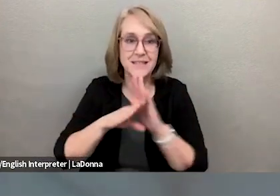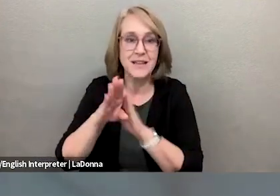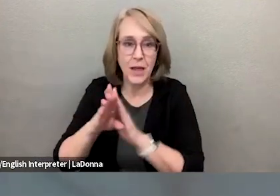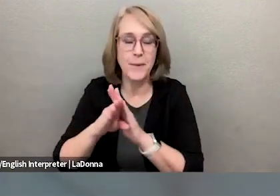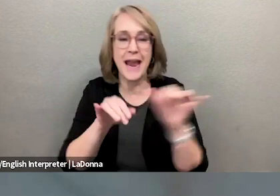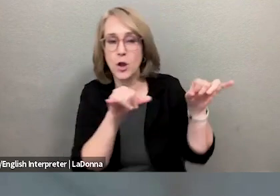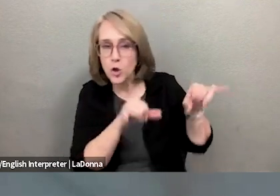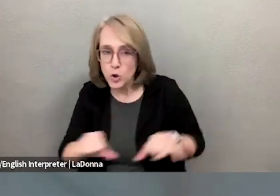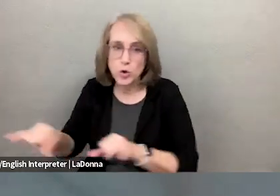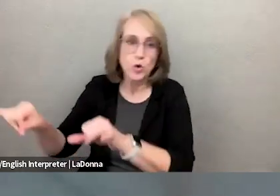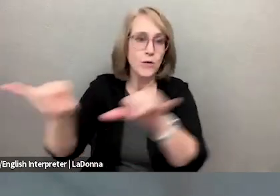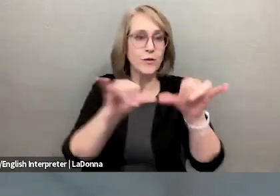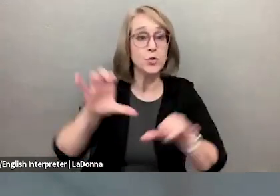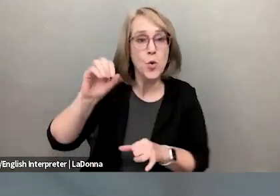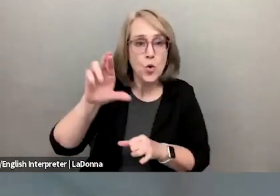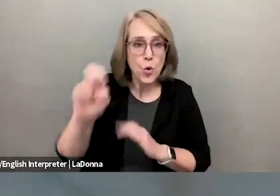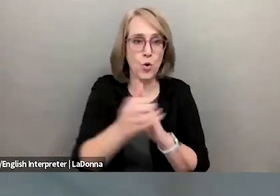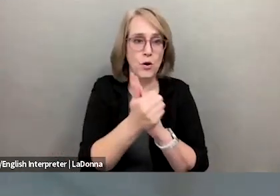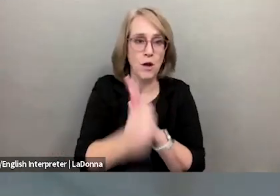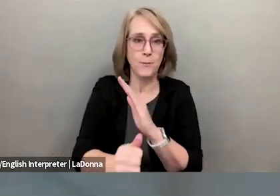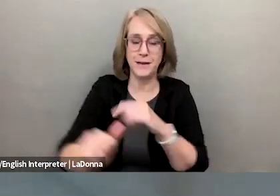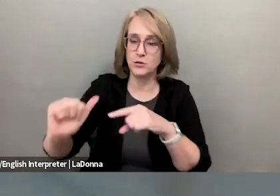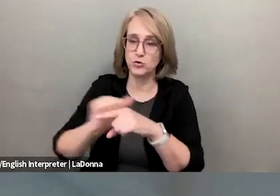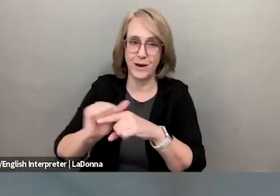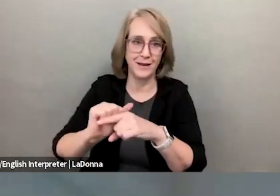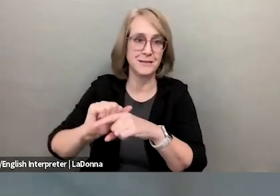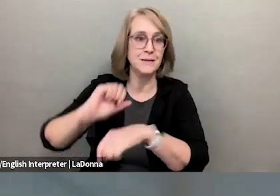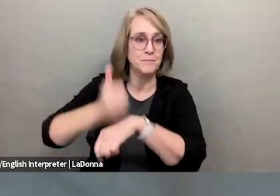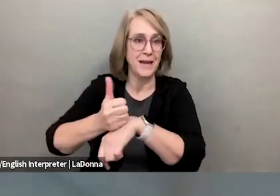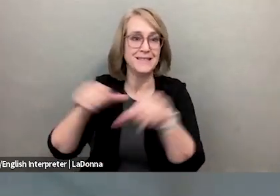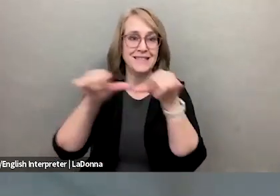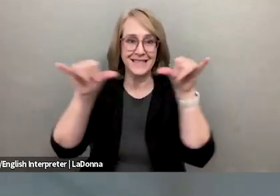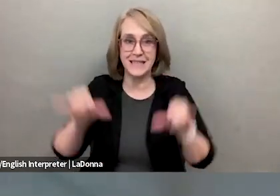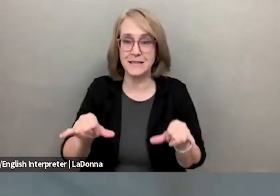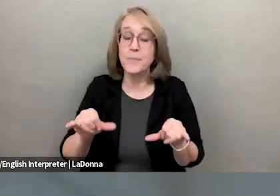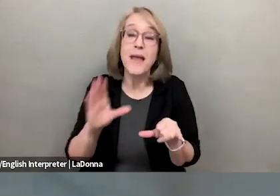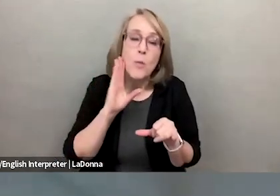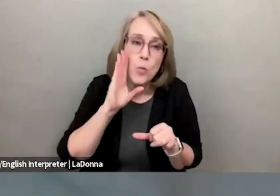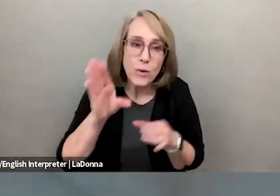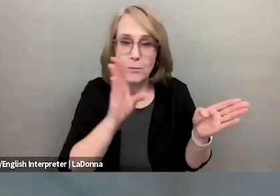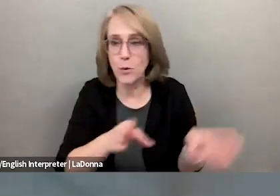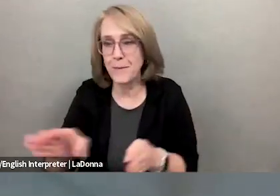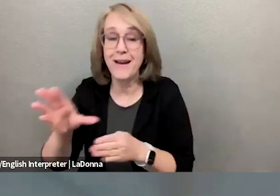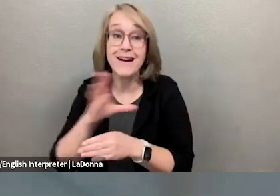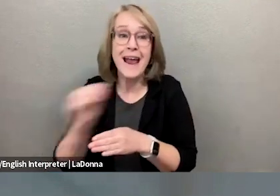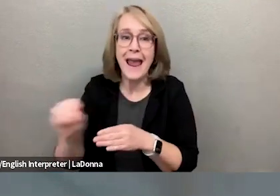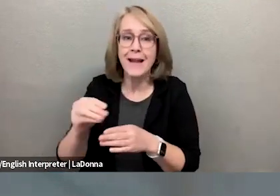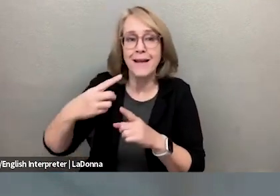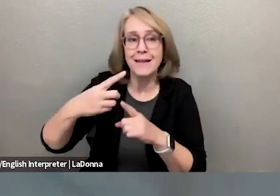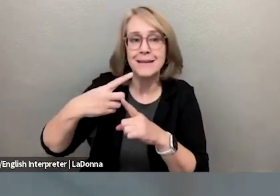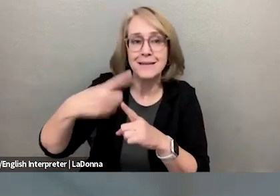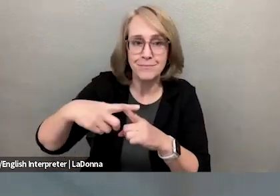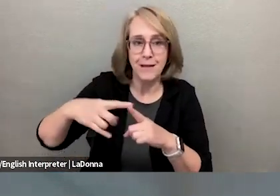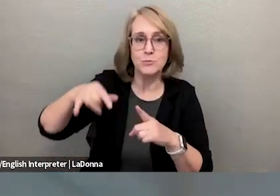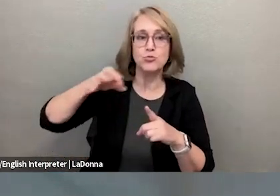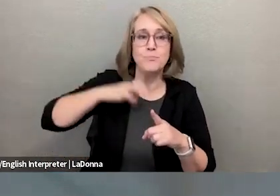universal core competency-based training and credentialing system that prepares and rewards direct care